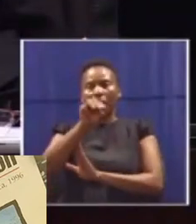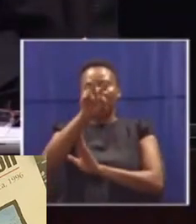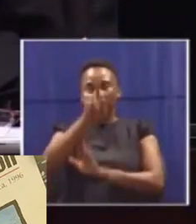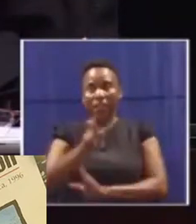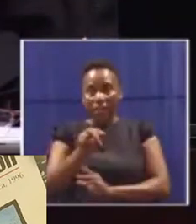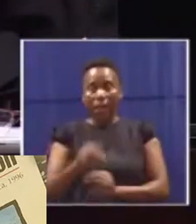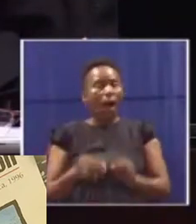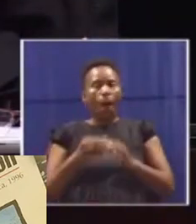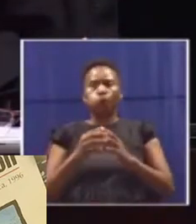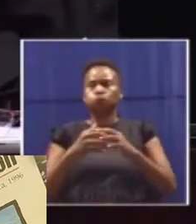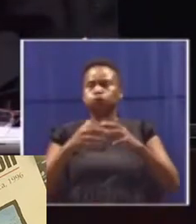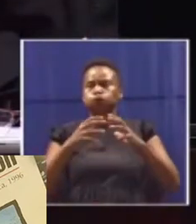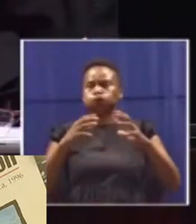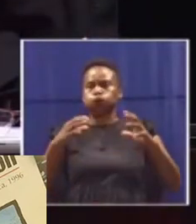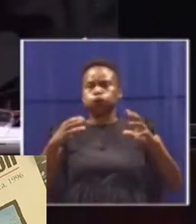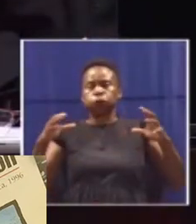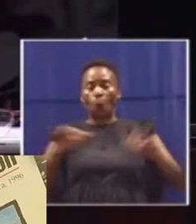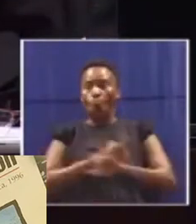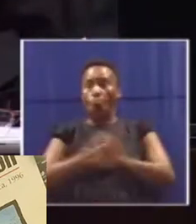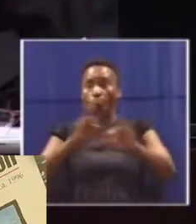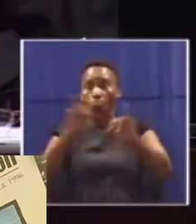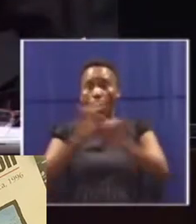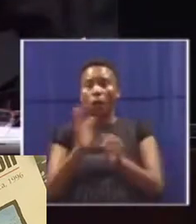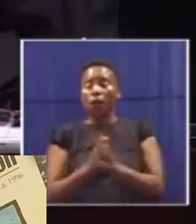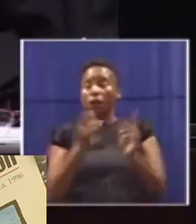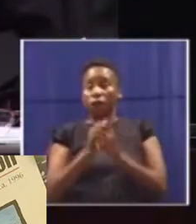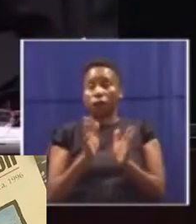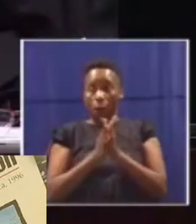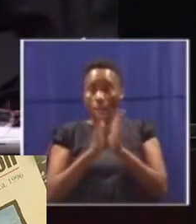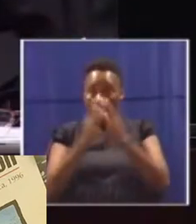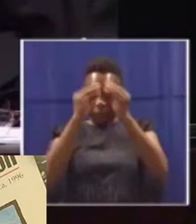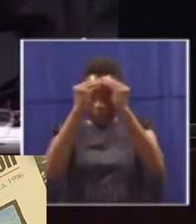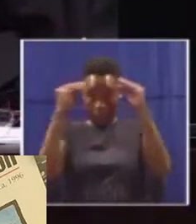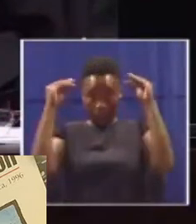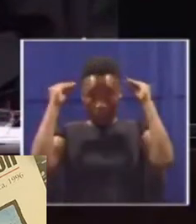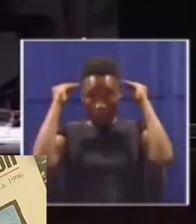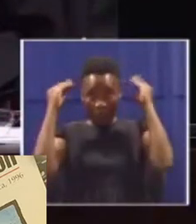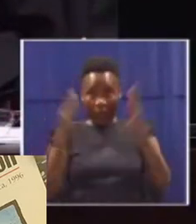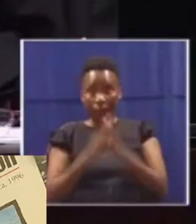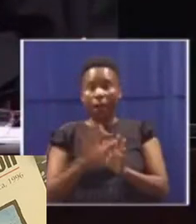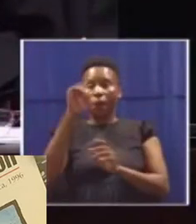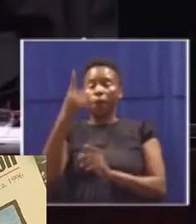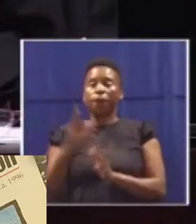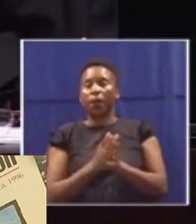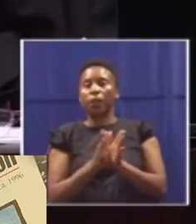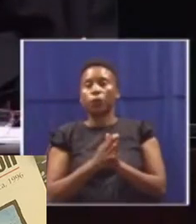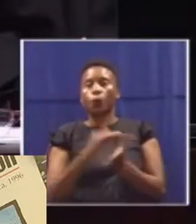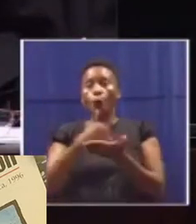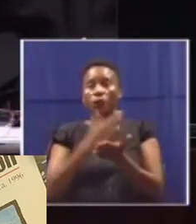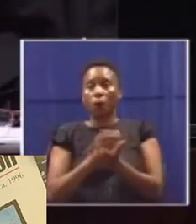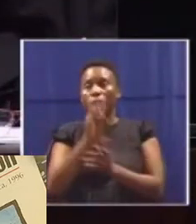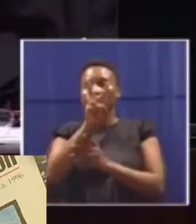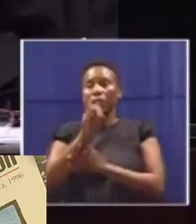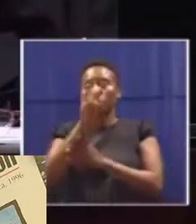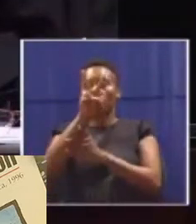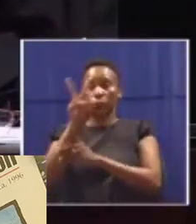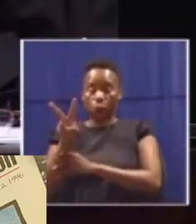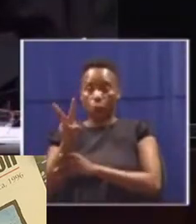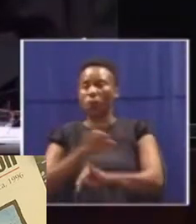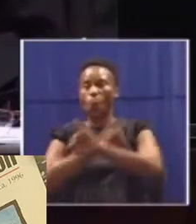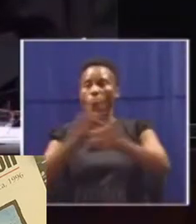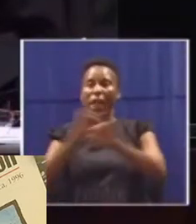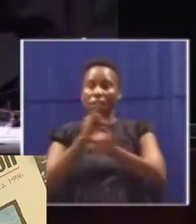alarming rate. According to the police minister, the first quarter of 2022 was especially brutal for women and children,